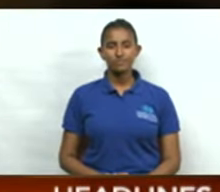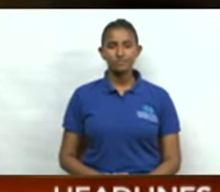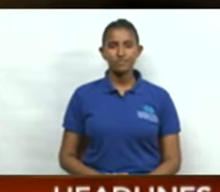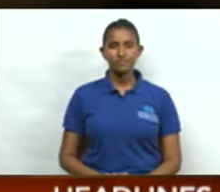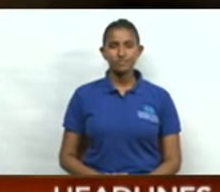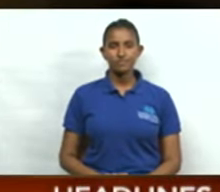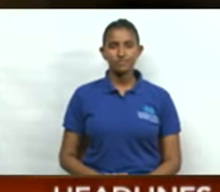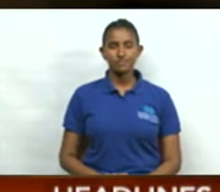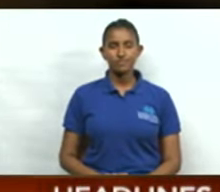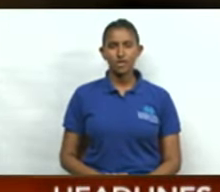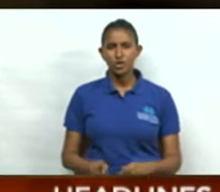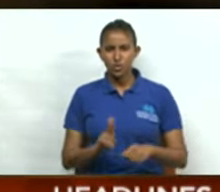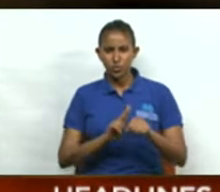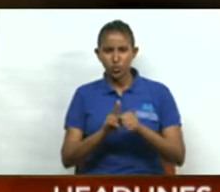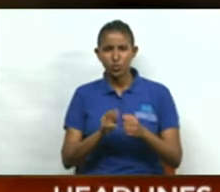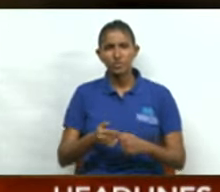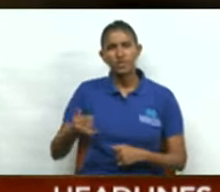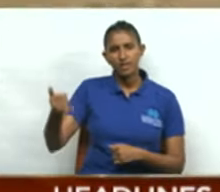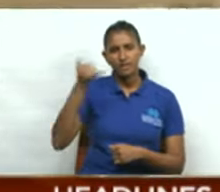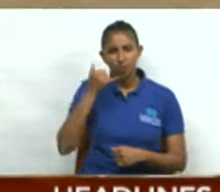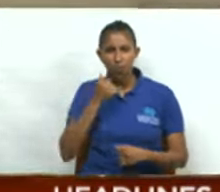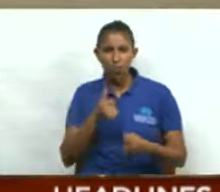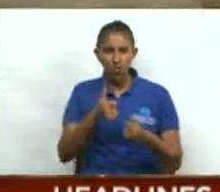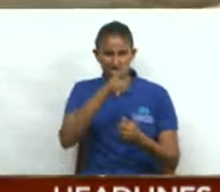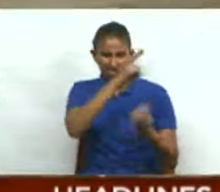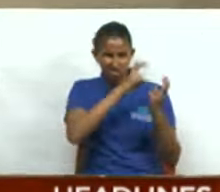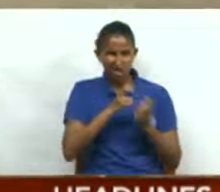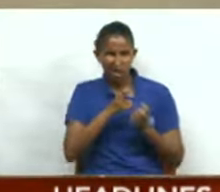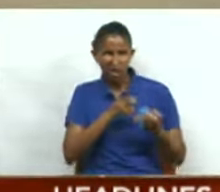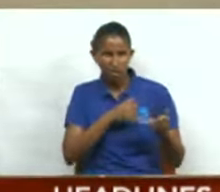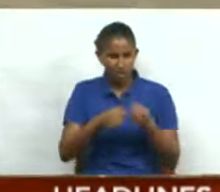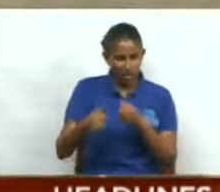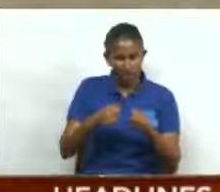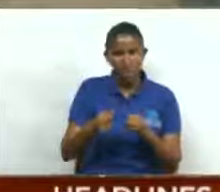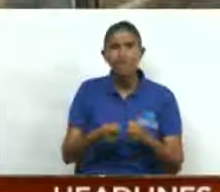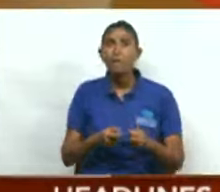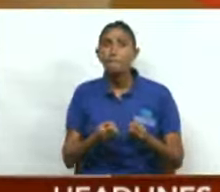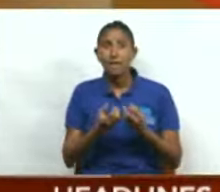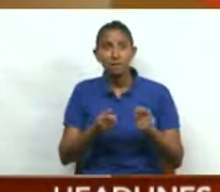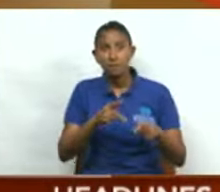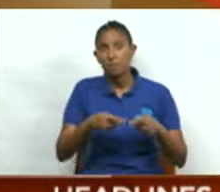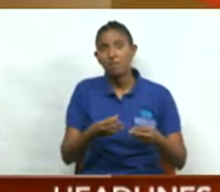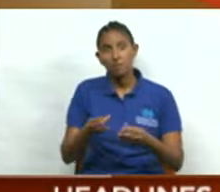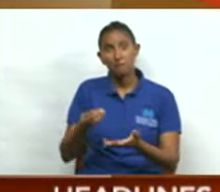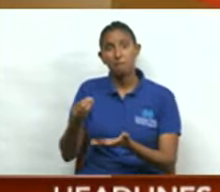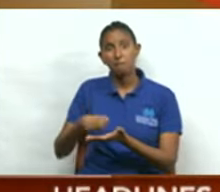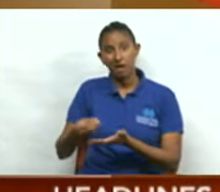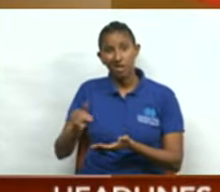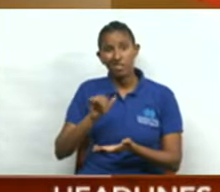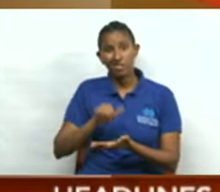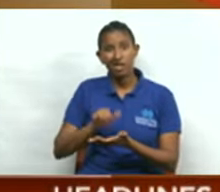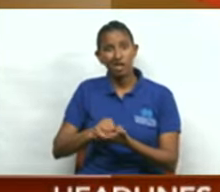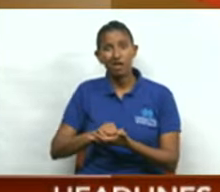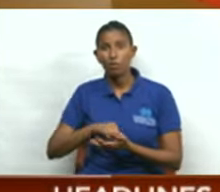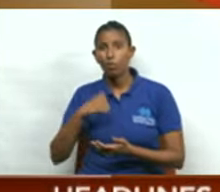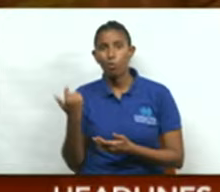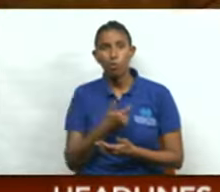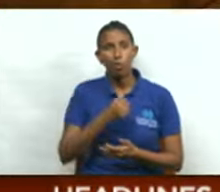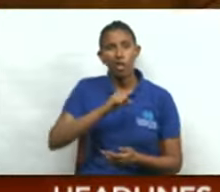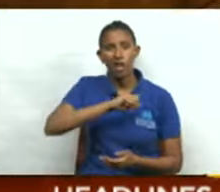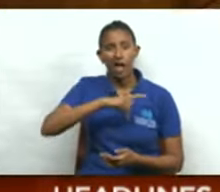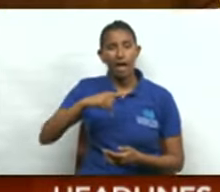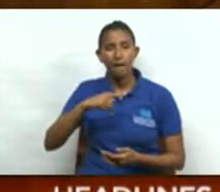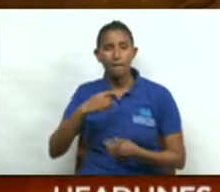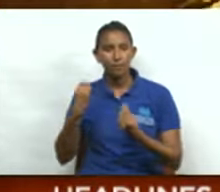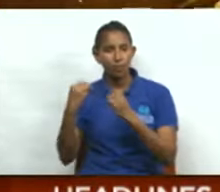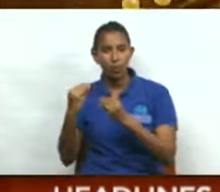Mobile games continue to be a huge seller across all app stores. And while there's a variety, each person may prefer